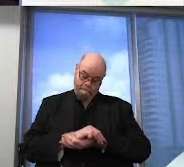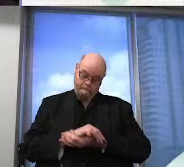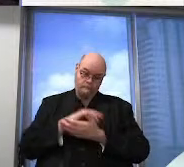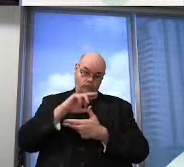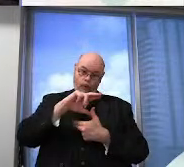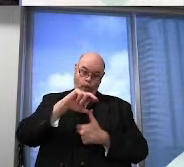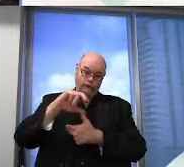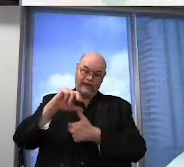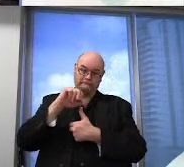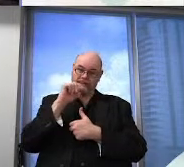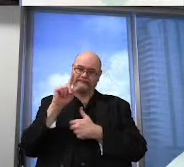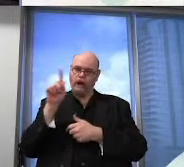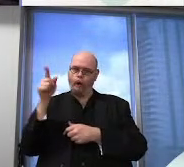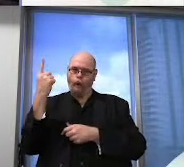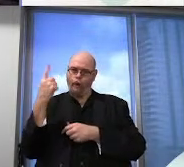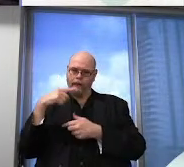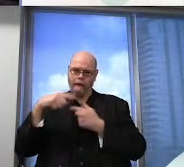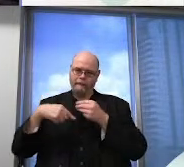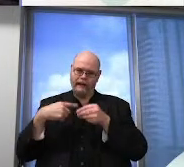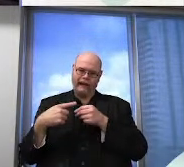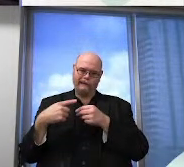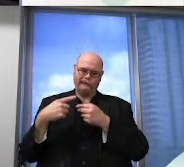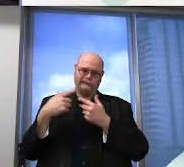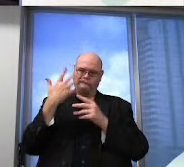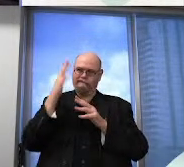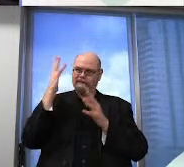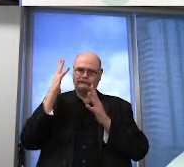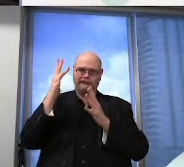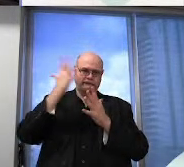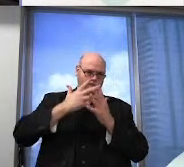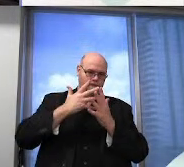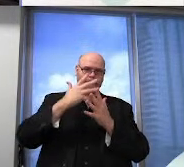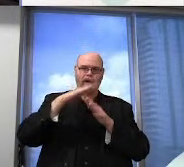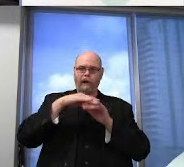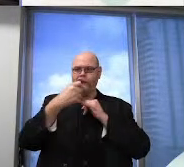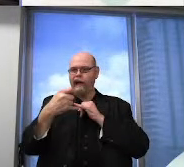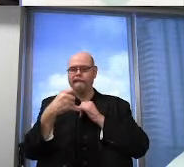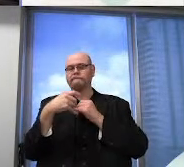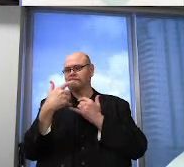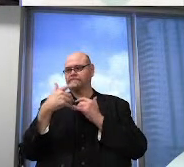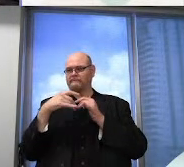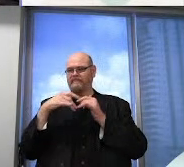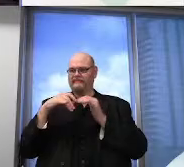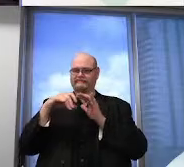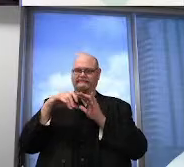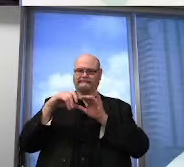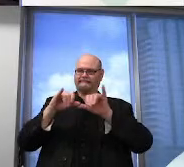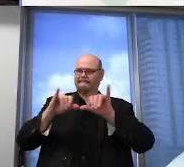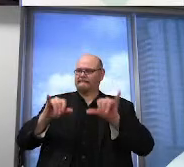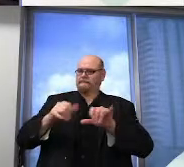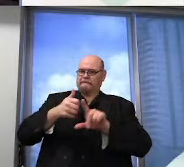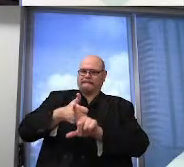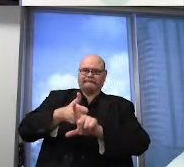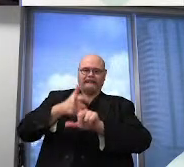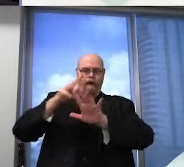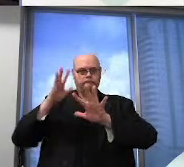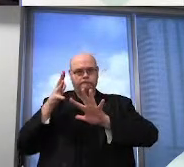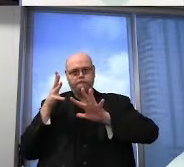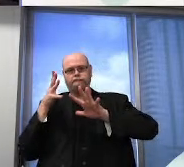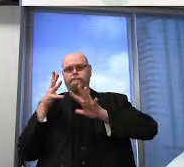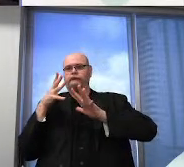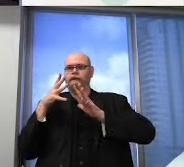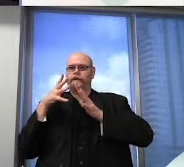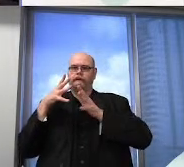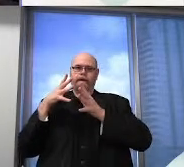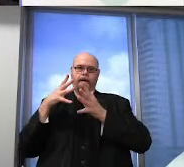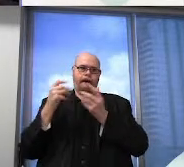when a hurricane, it's not just about the vegetation. It is the state of the system, the wind loadings and things that the